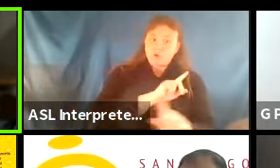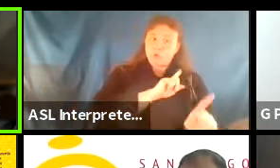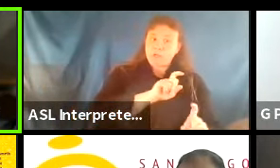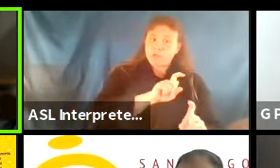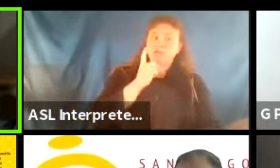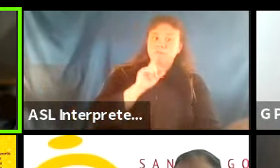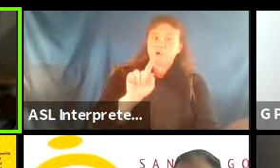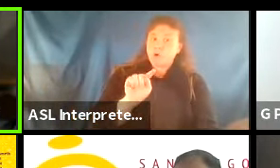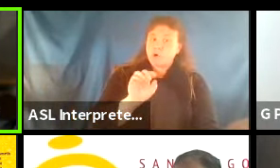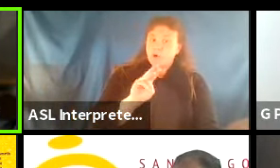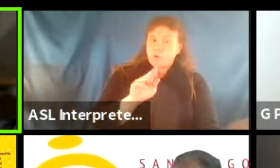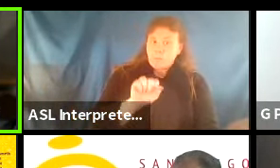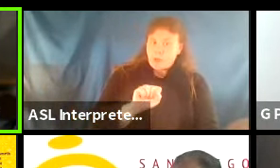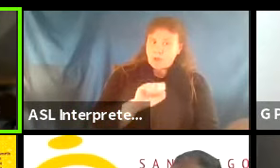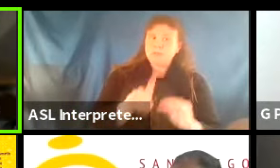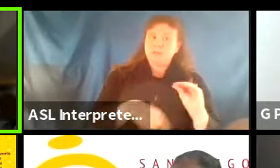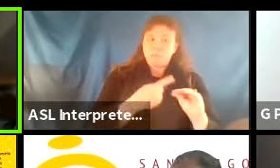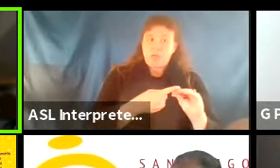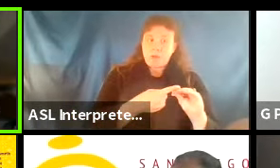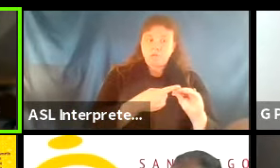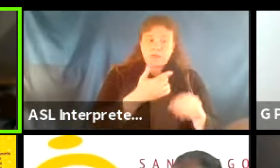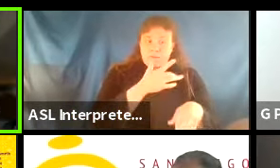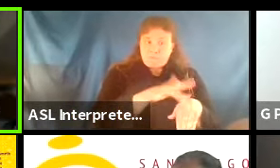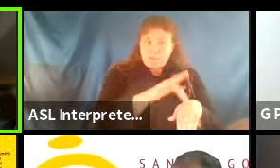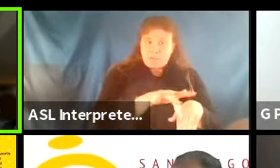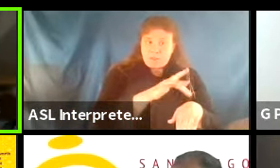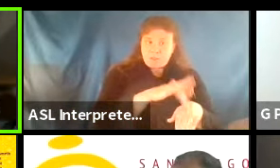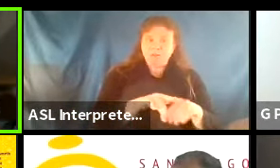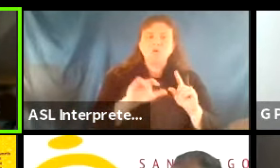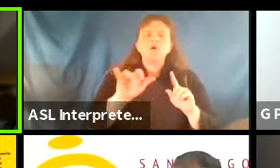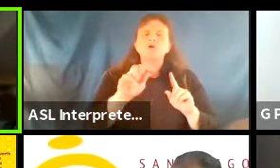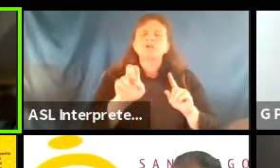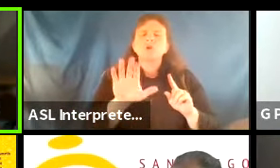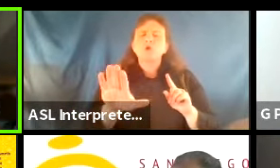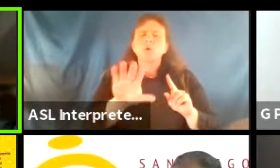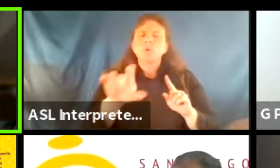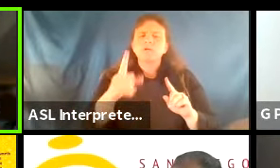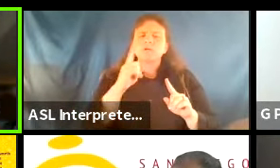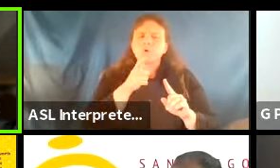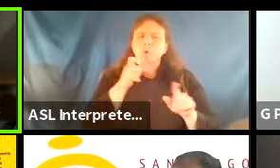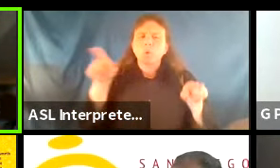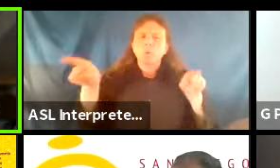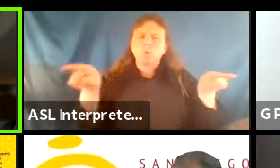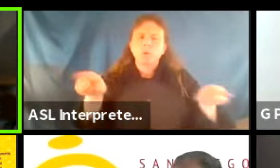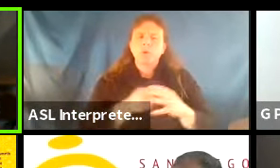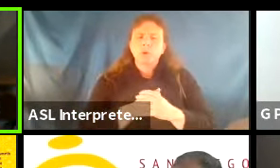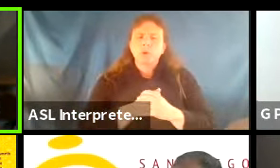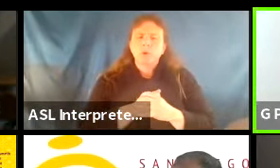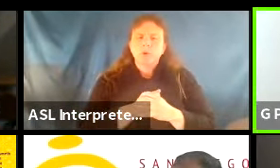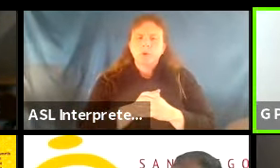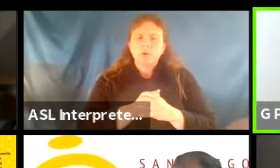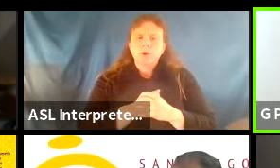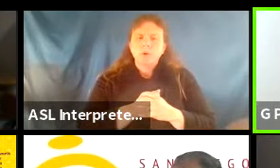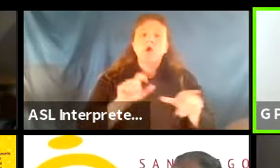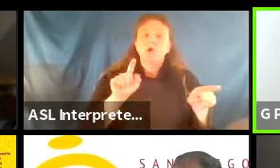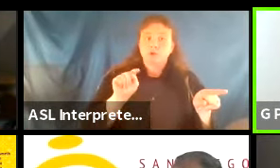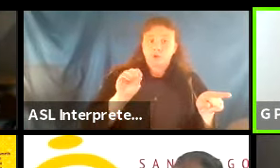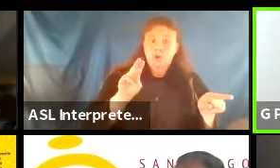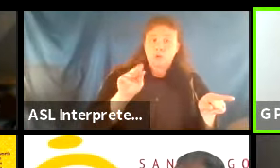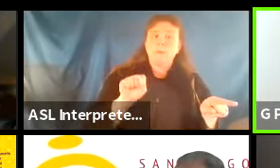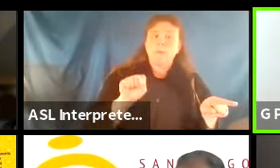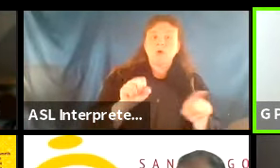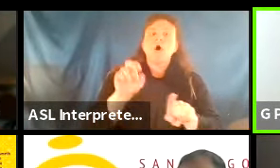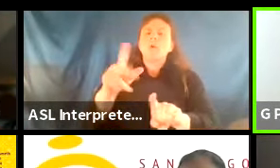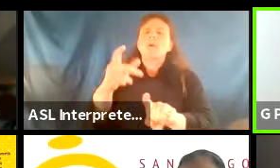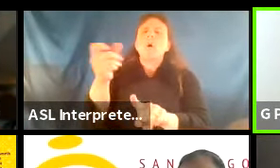So let me just check in. G, is your question for Tomas or Yolanda? What do you think? Dr. Tomas Aragon. Okay,